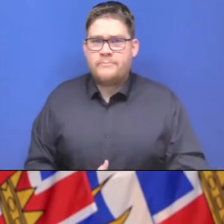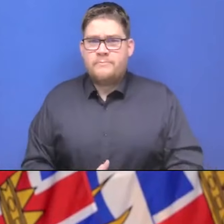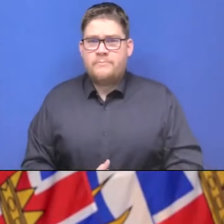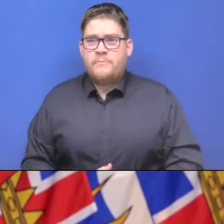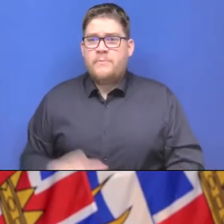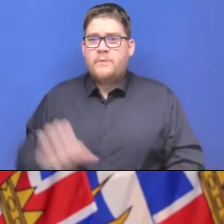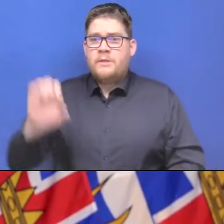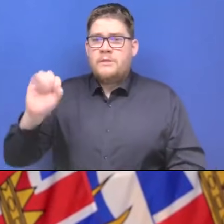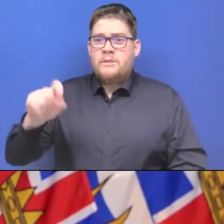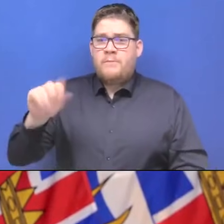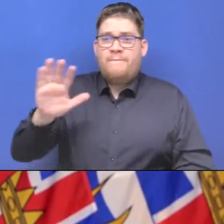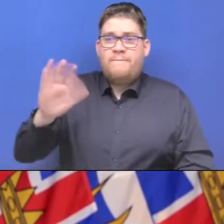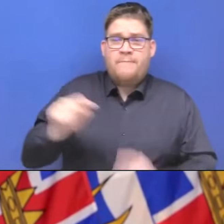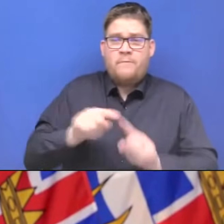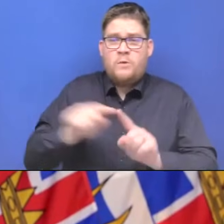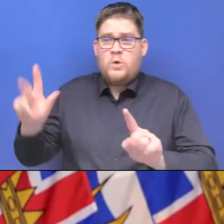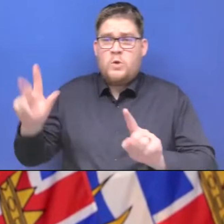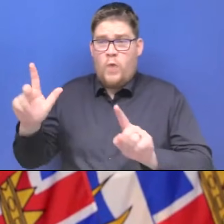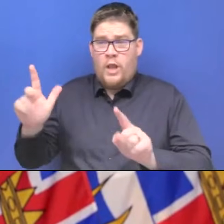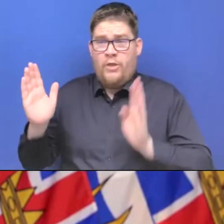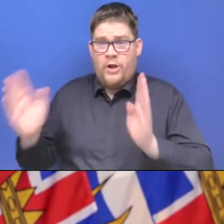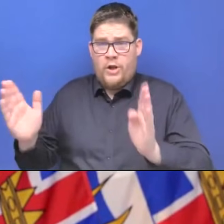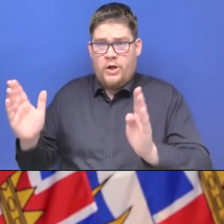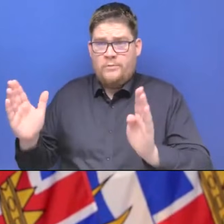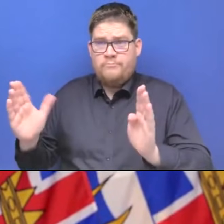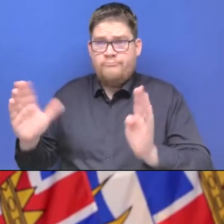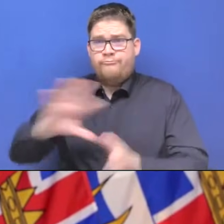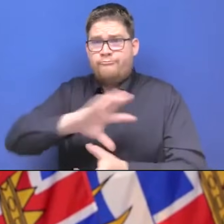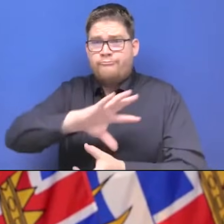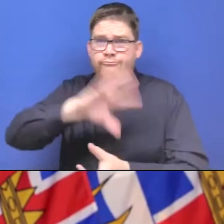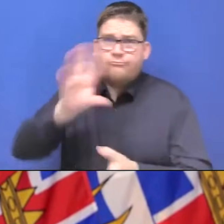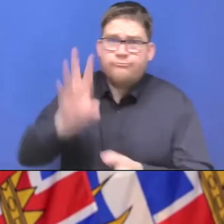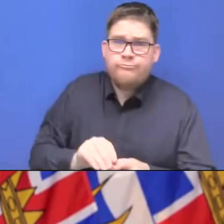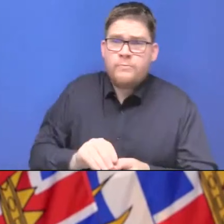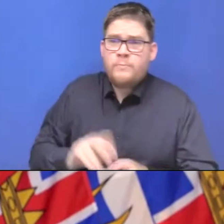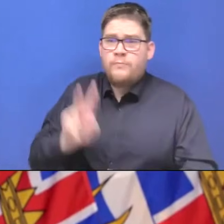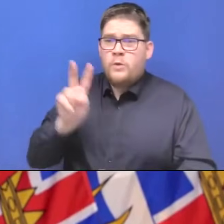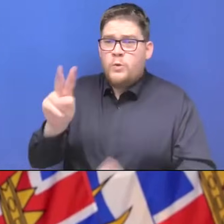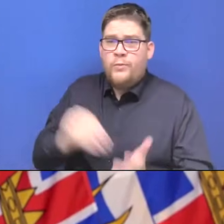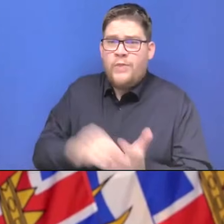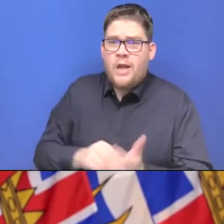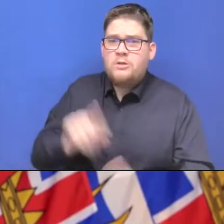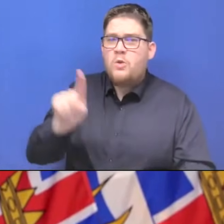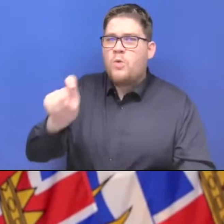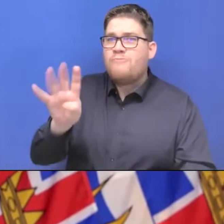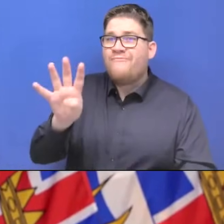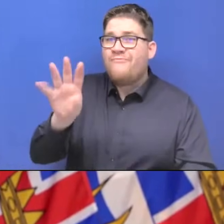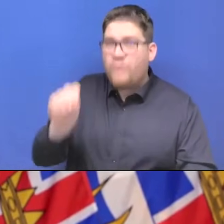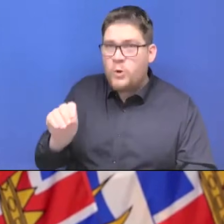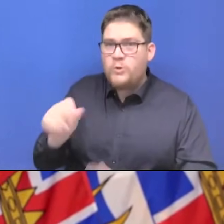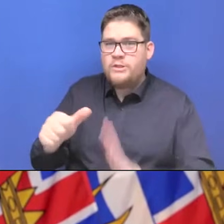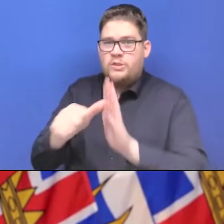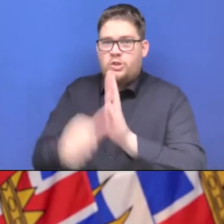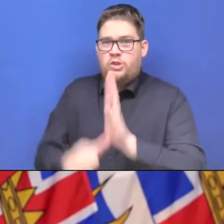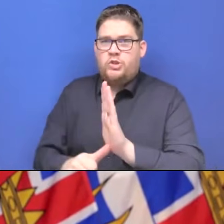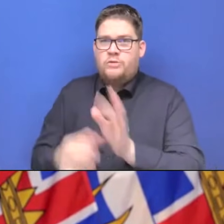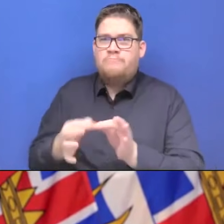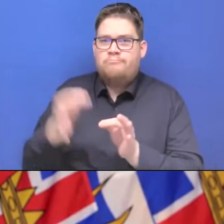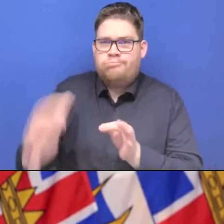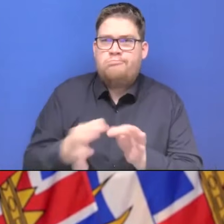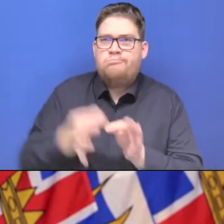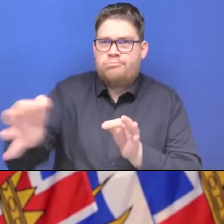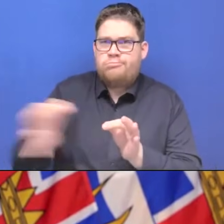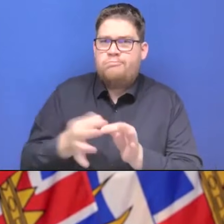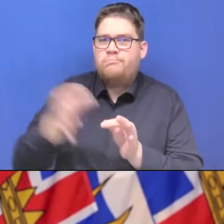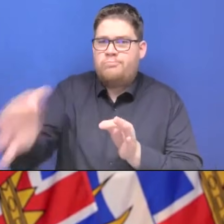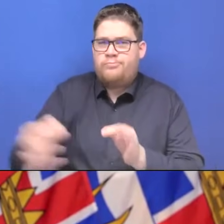October 23rd, there have now been 2,140 surgical postponements. For the week, the